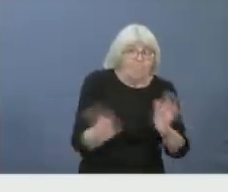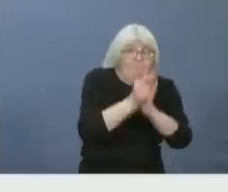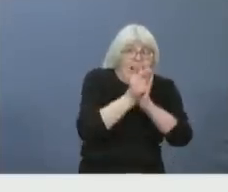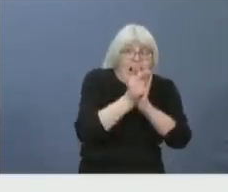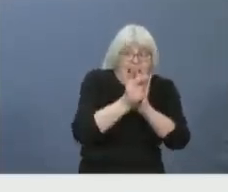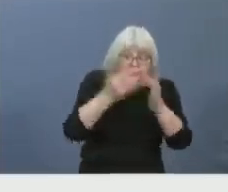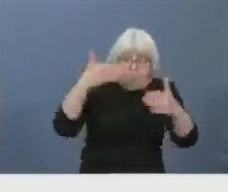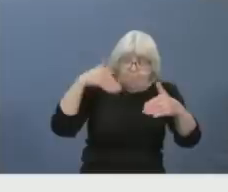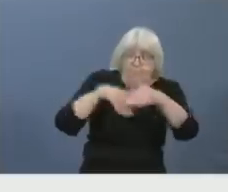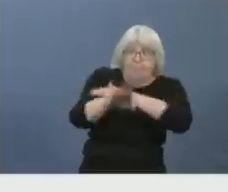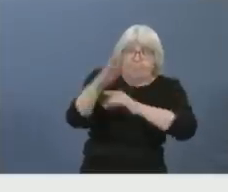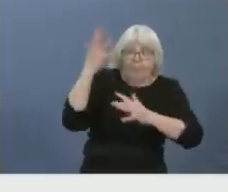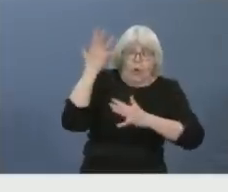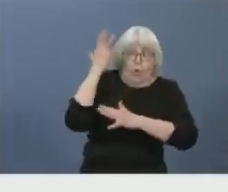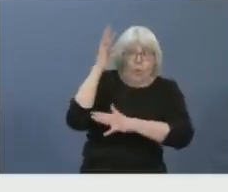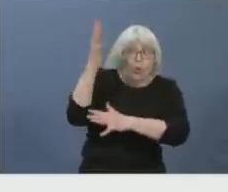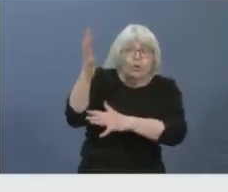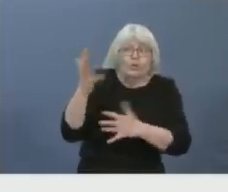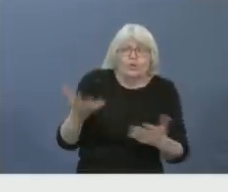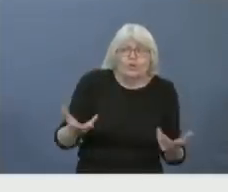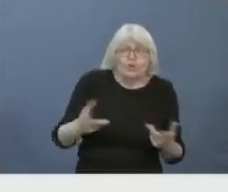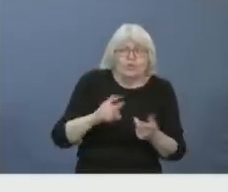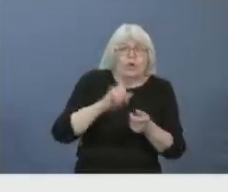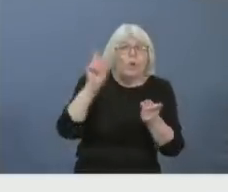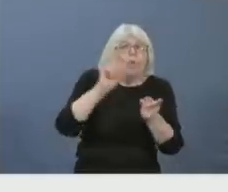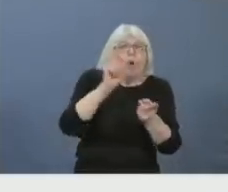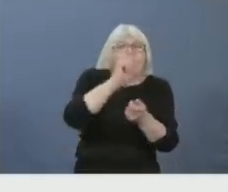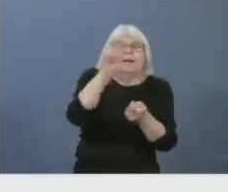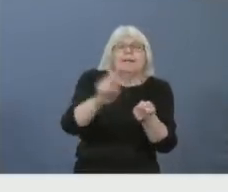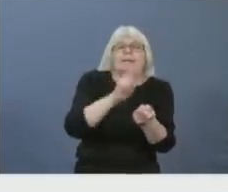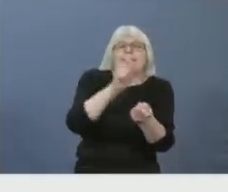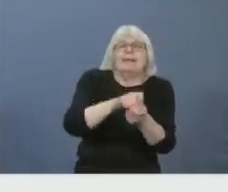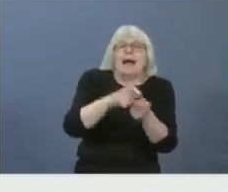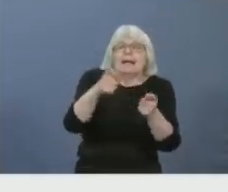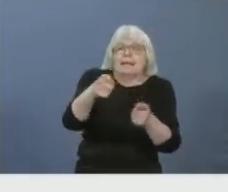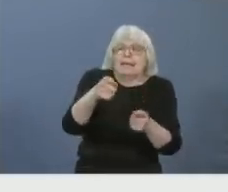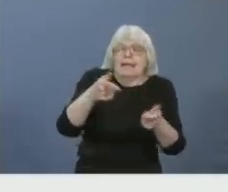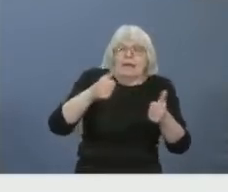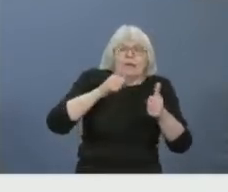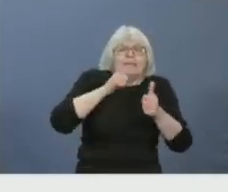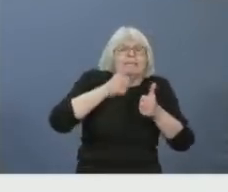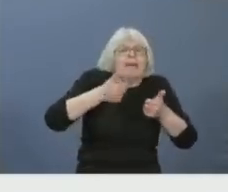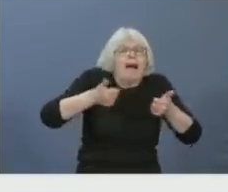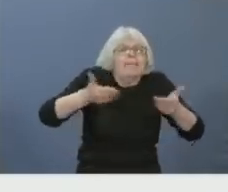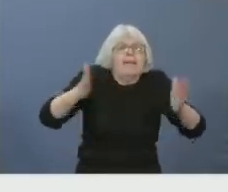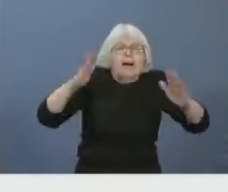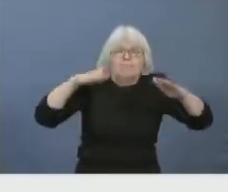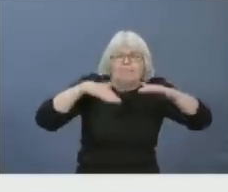where exactly it applies, which activities aren't allowed, and how it'll be enforced?